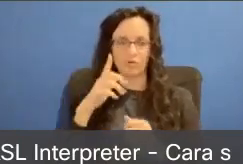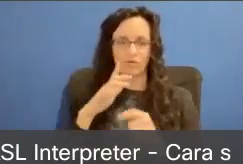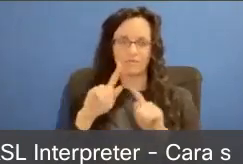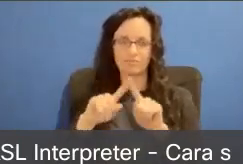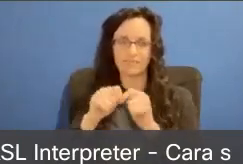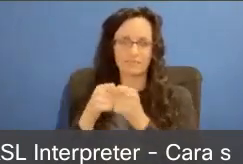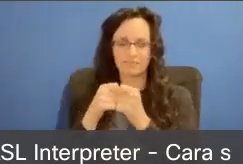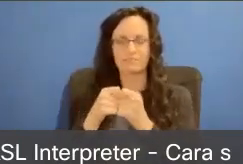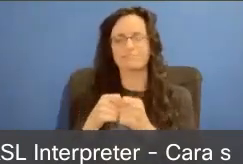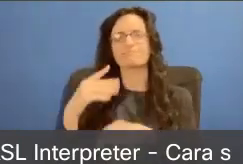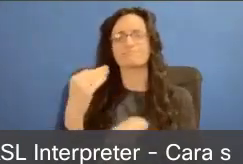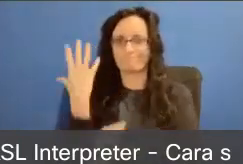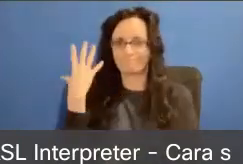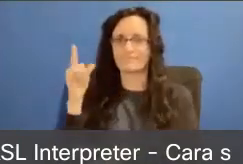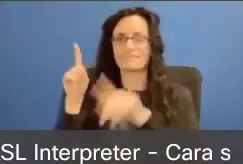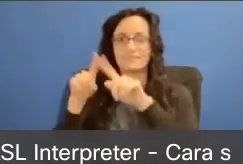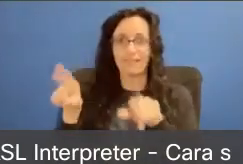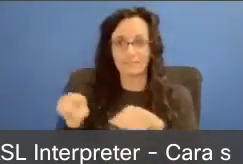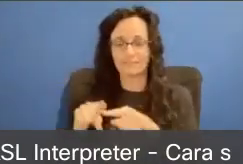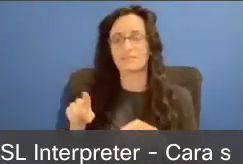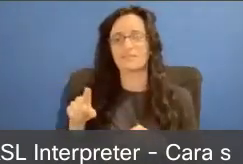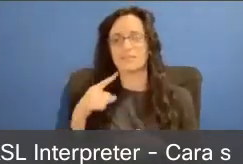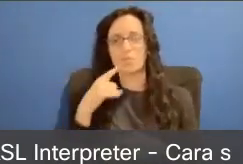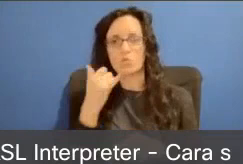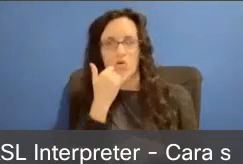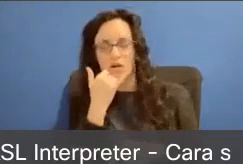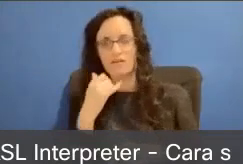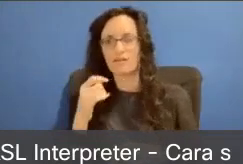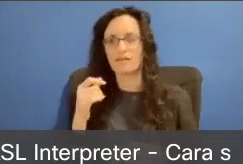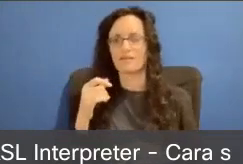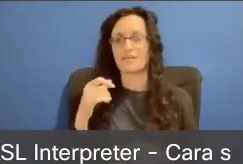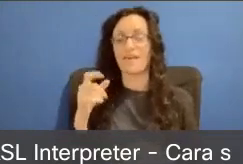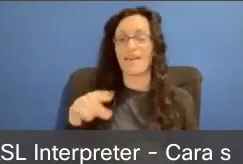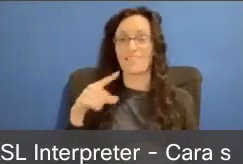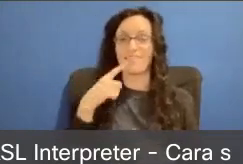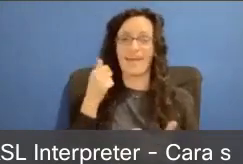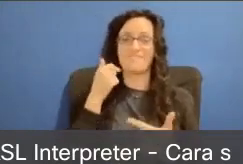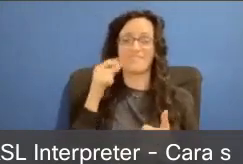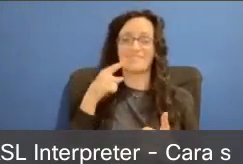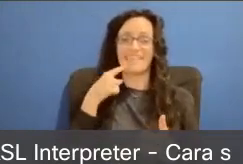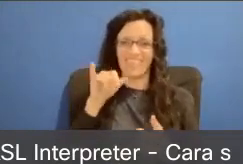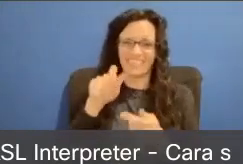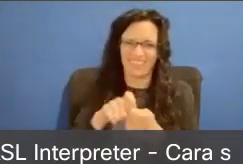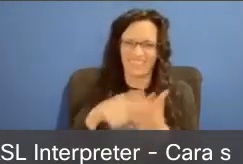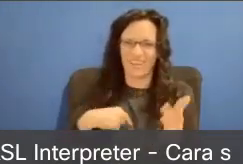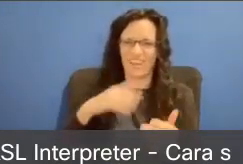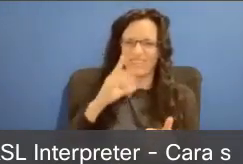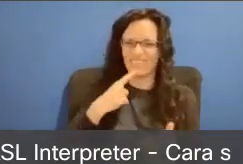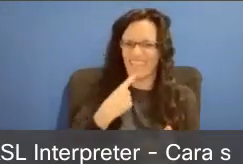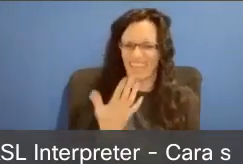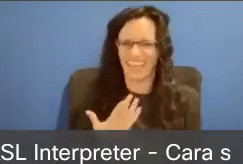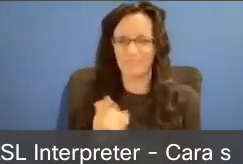this training. He put this slide up and said, "What's wrong with it?" And they all started laughing. And he said, "What?" And they said, "Yeah, that's exactly what I would say," because it just makes you